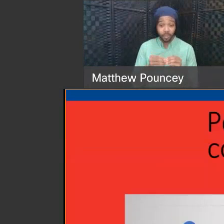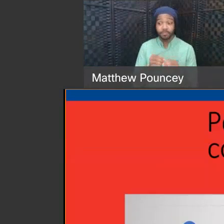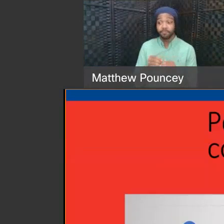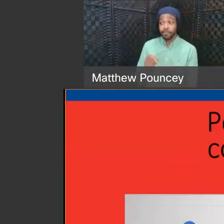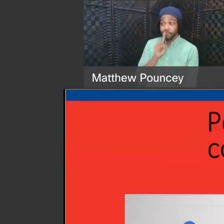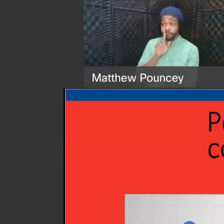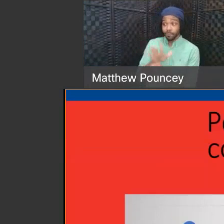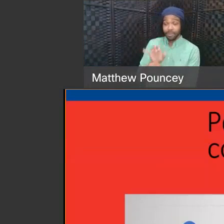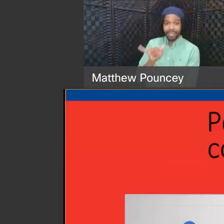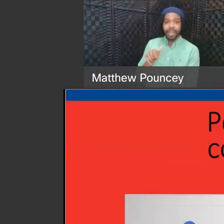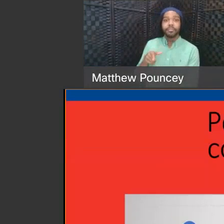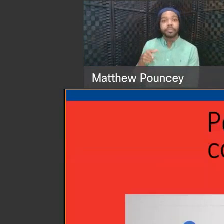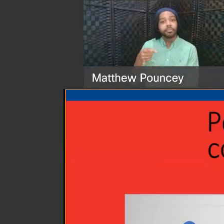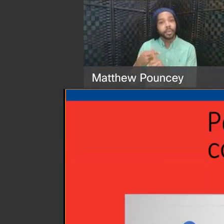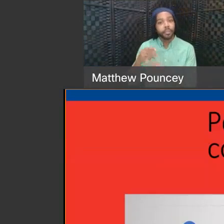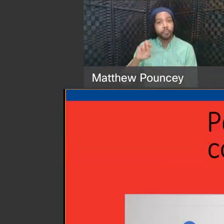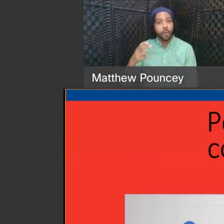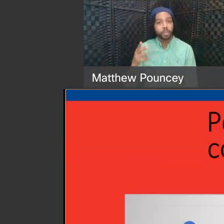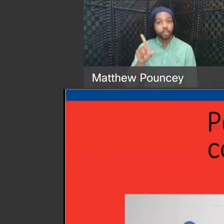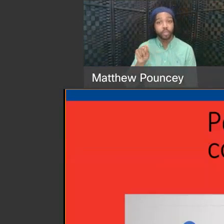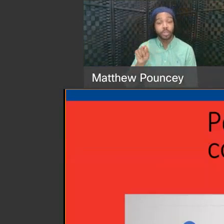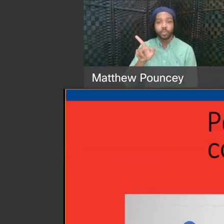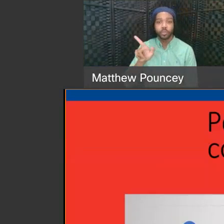in March of 2021.